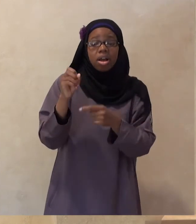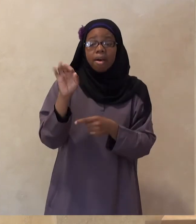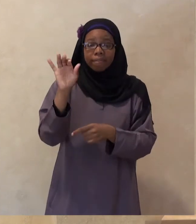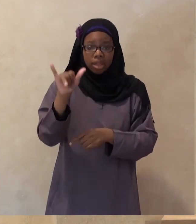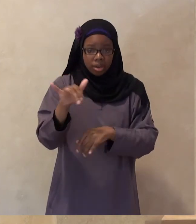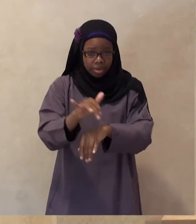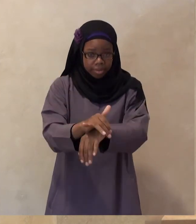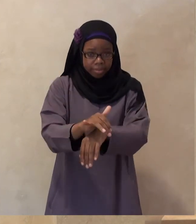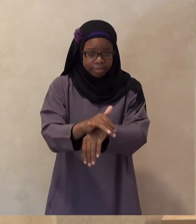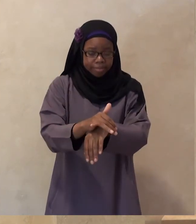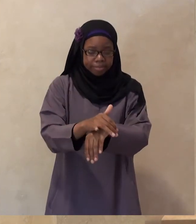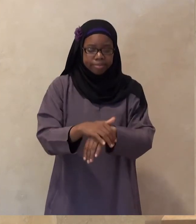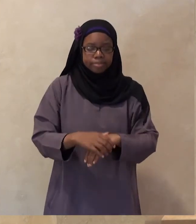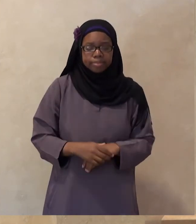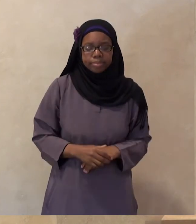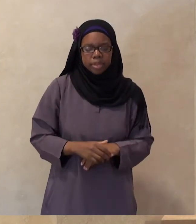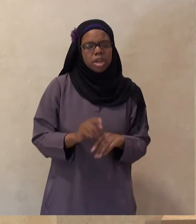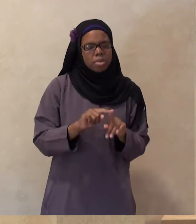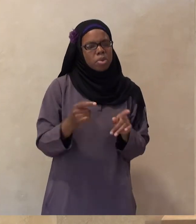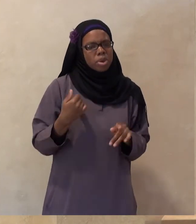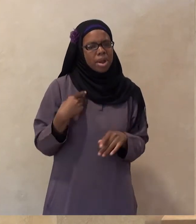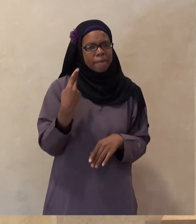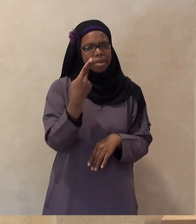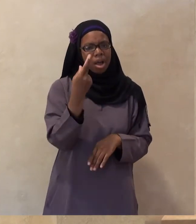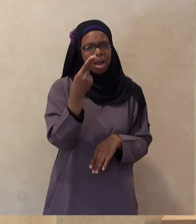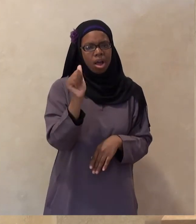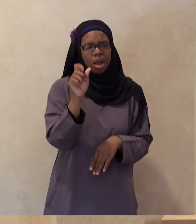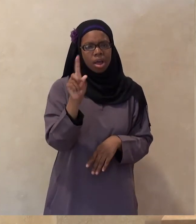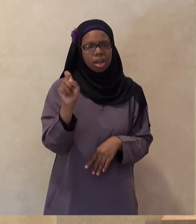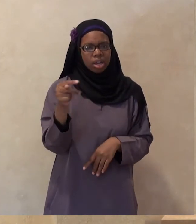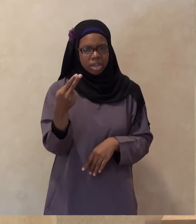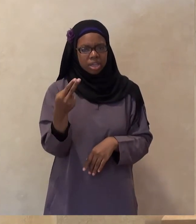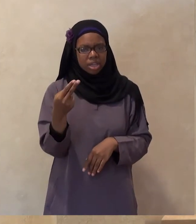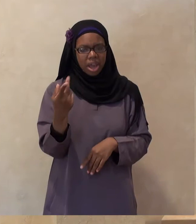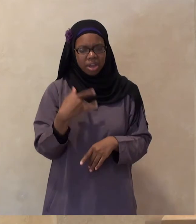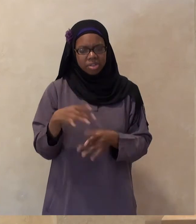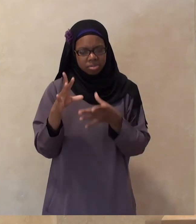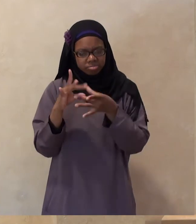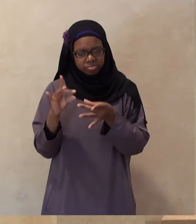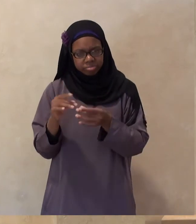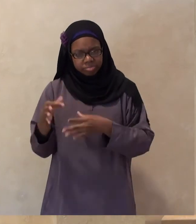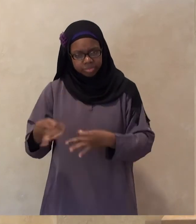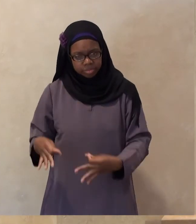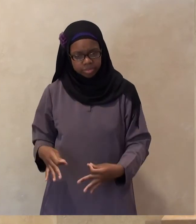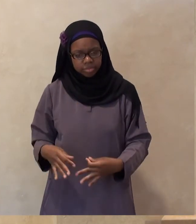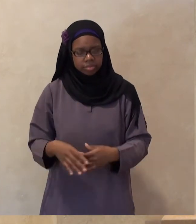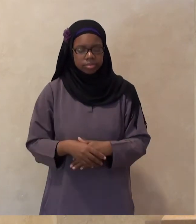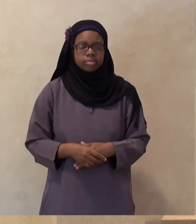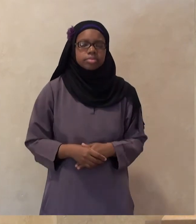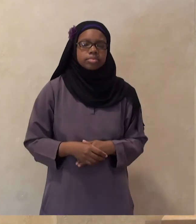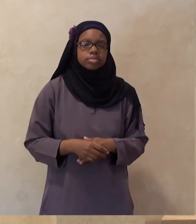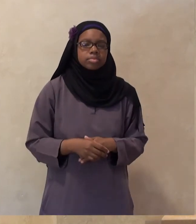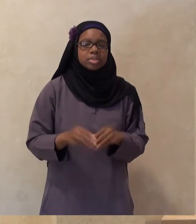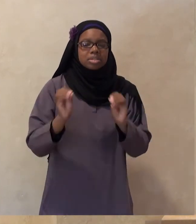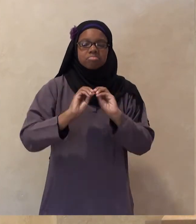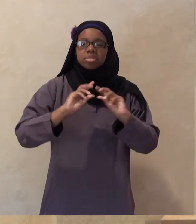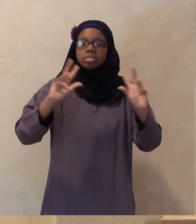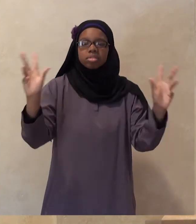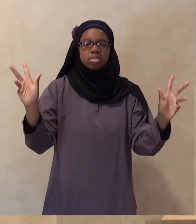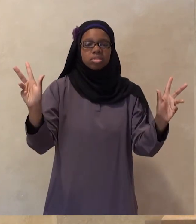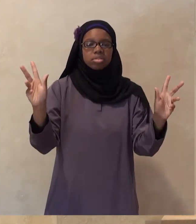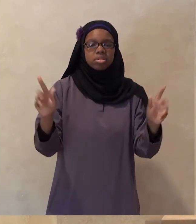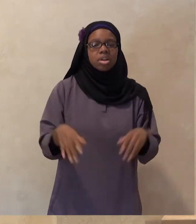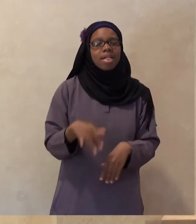night, there are ahadith, authentic ahadith, and there are aqwal of kibar al-muslimin, which clearly indicates